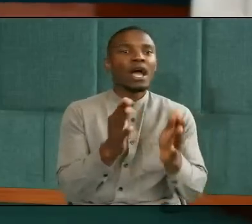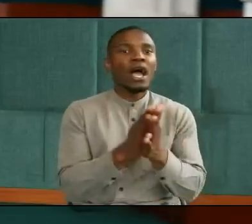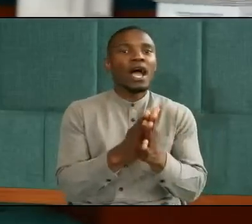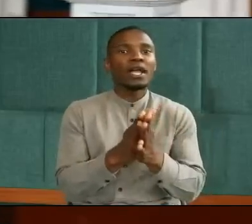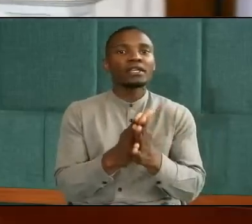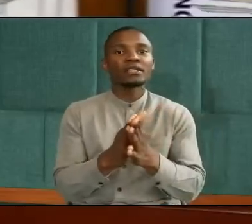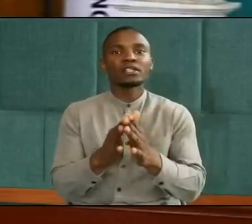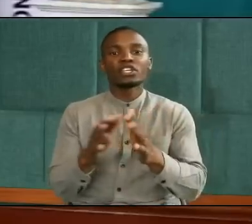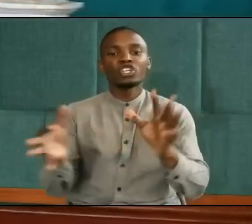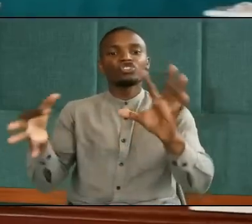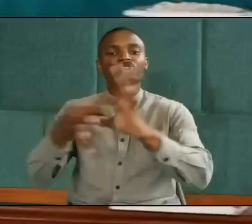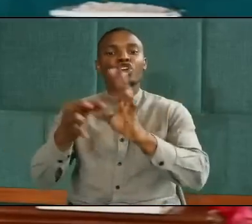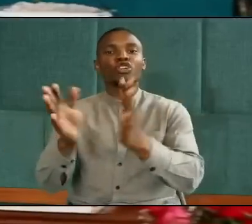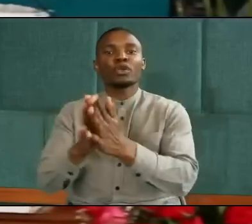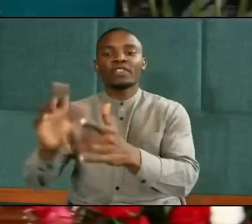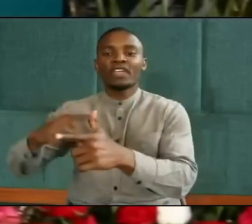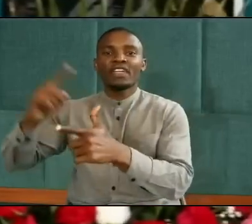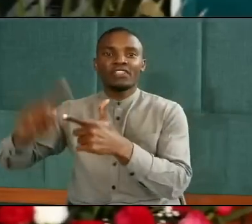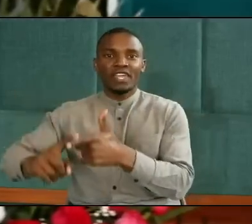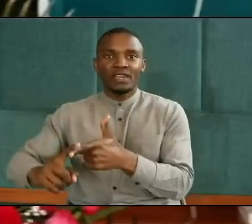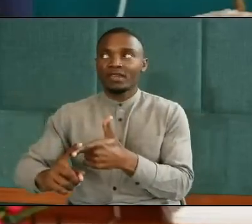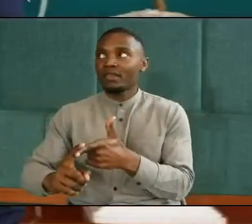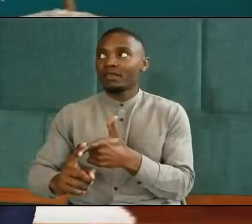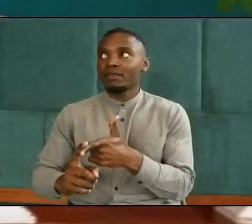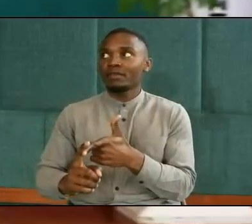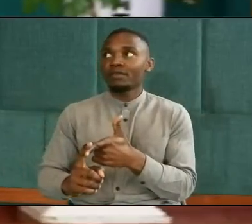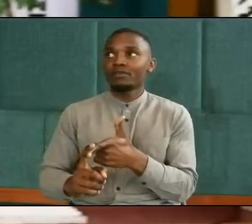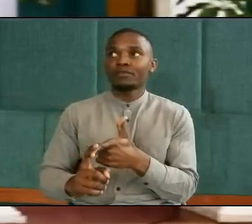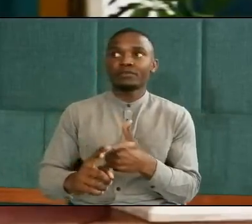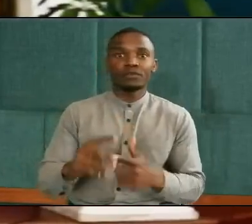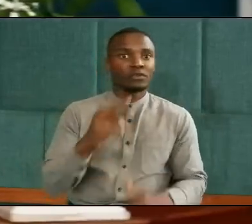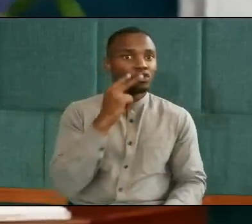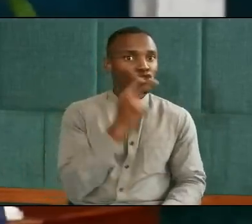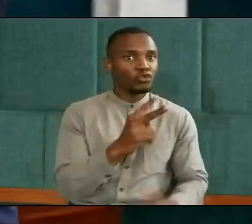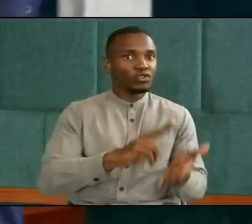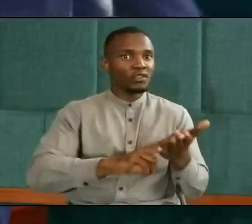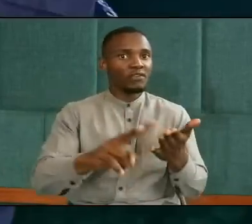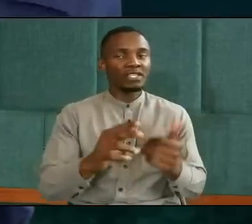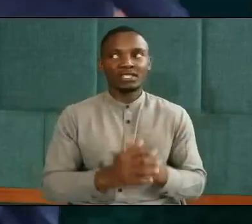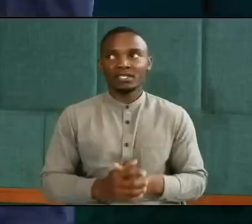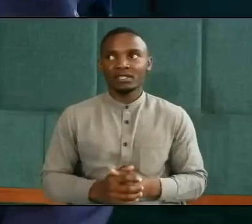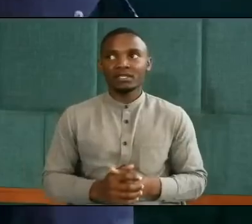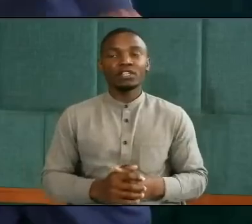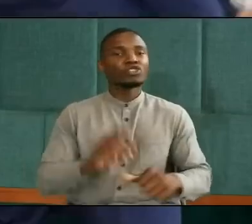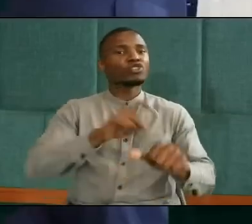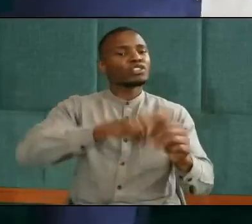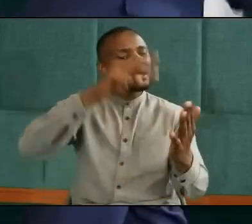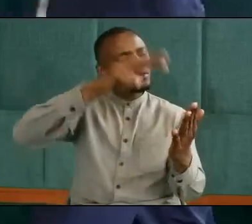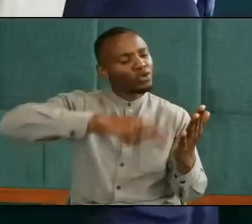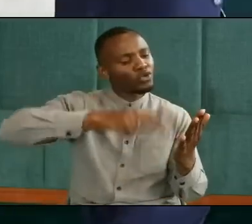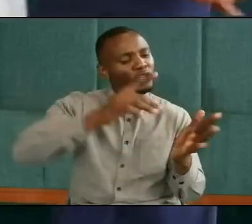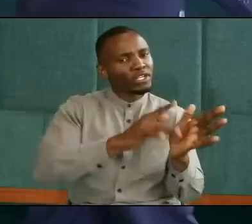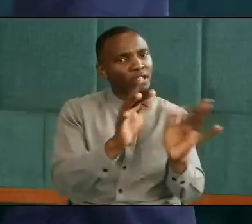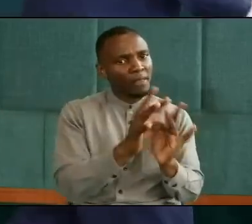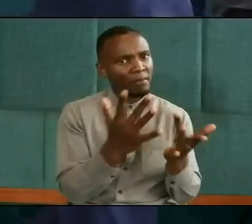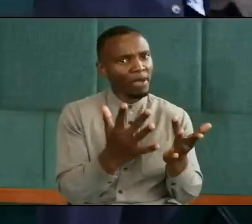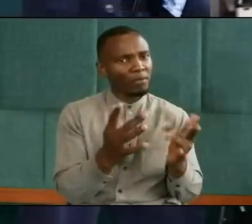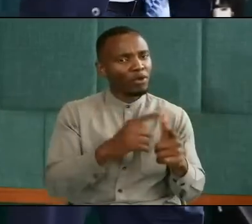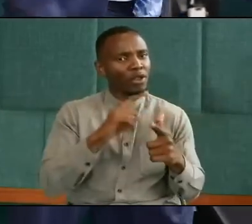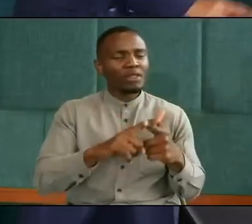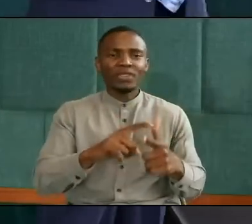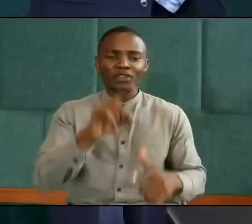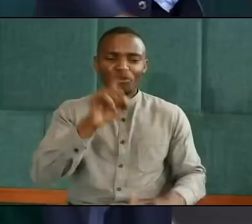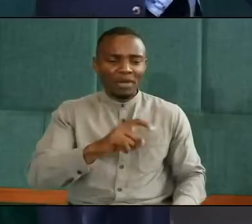one, then. Have you seen that? Yeah. So when you read Bible with forensic